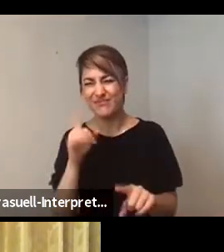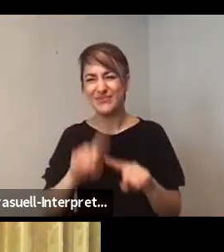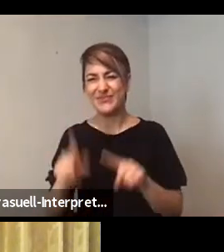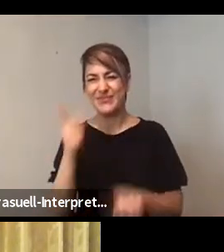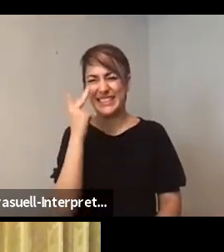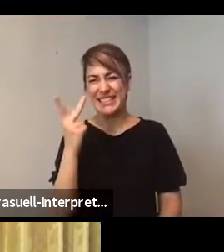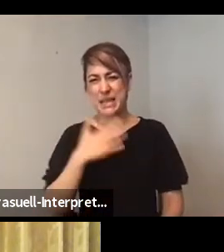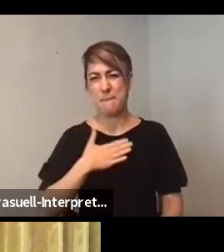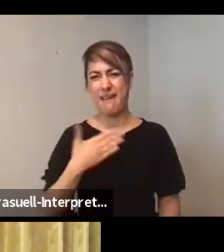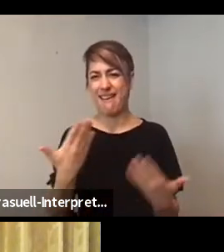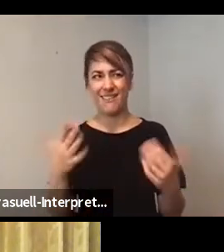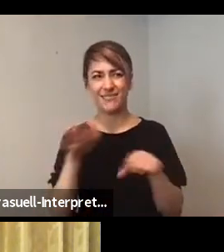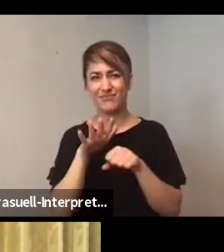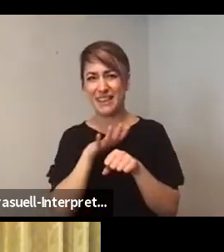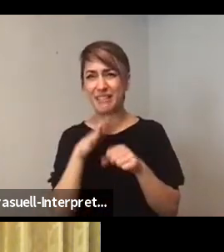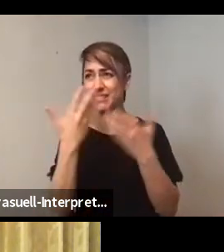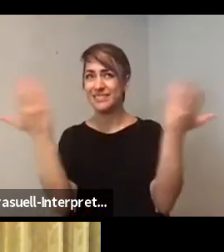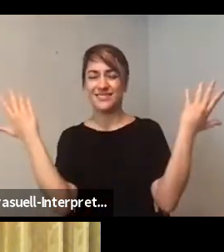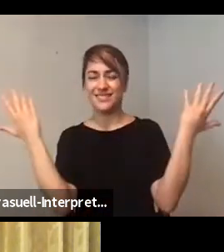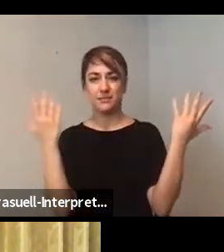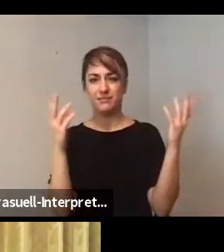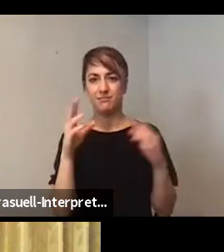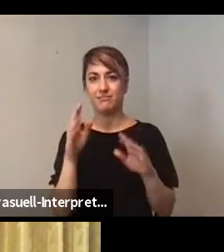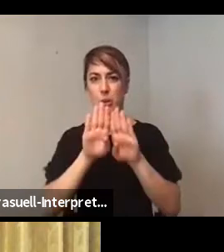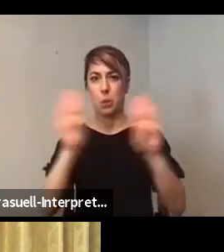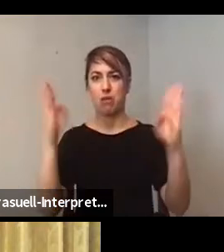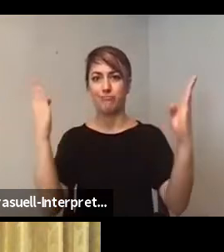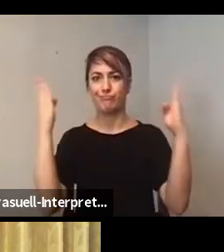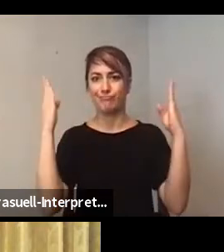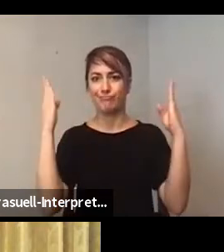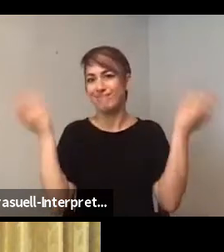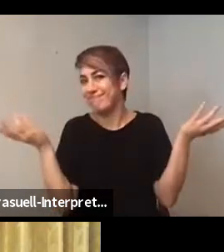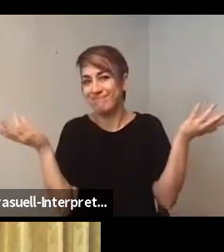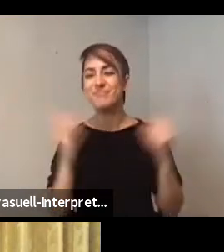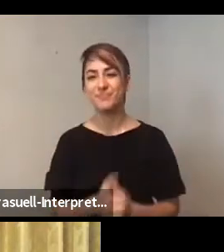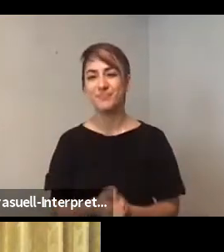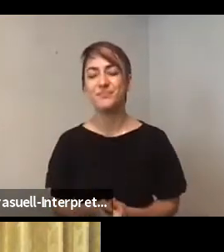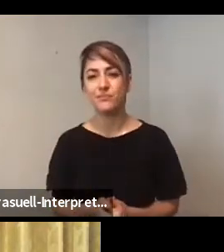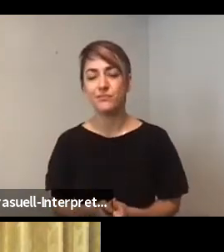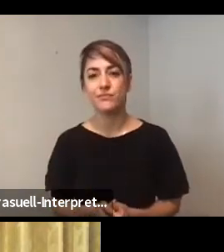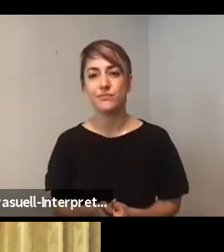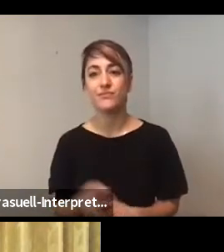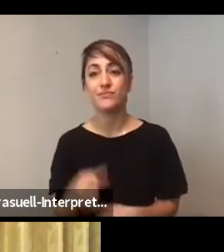just a wall. And I